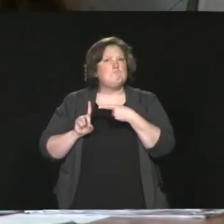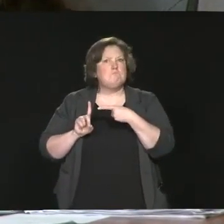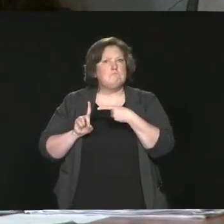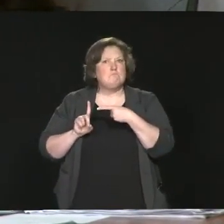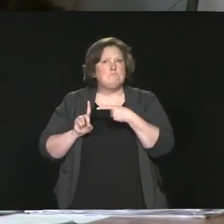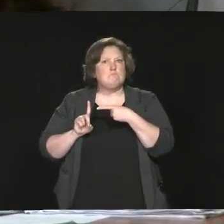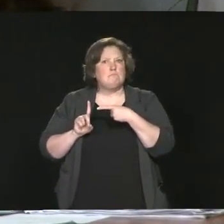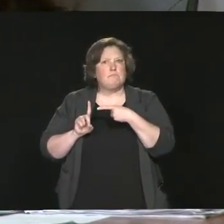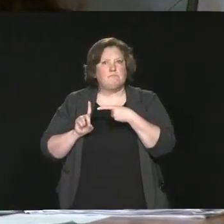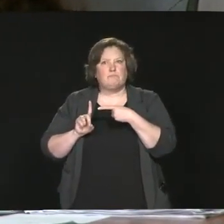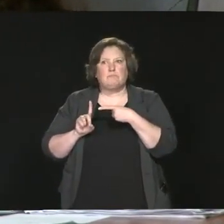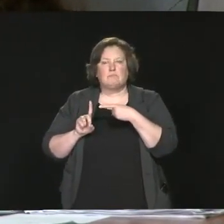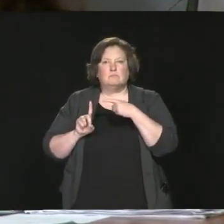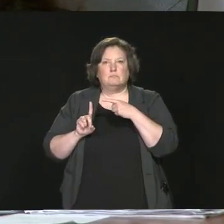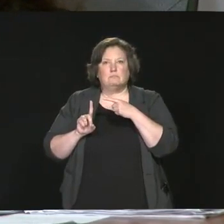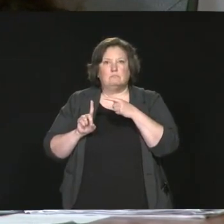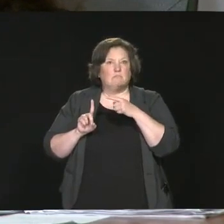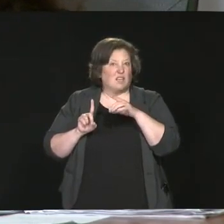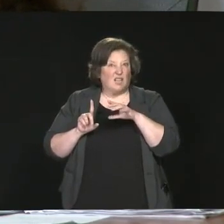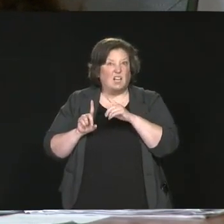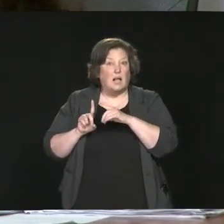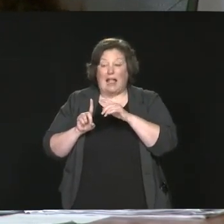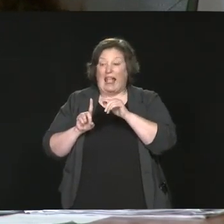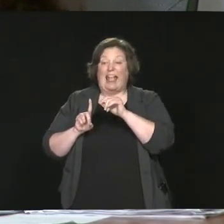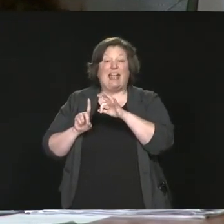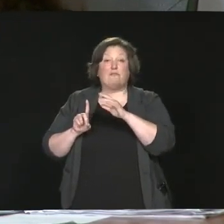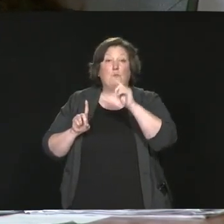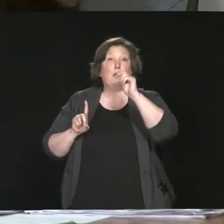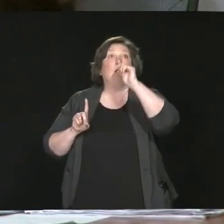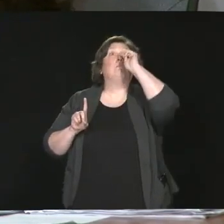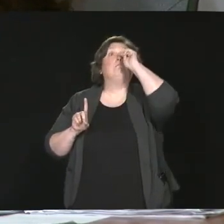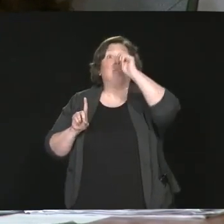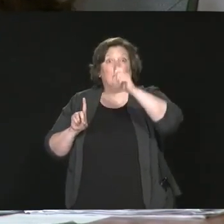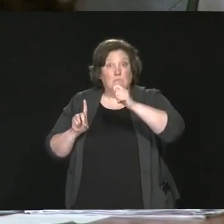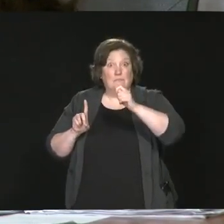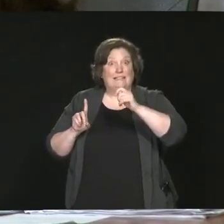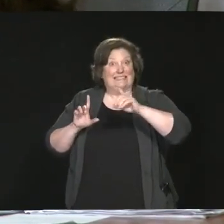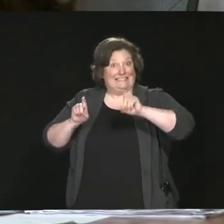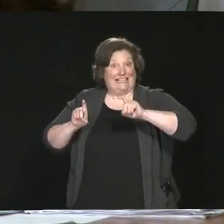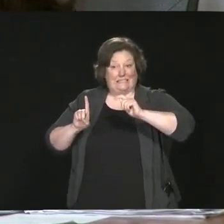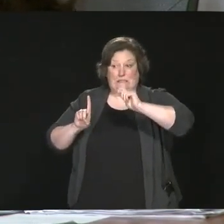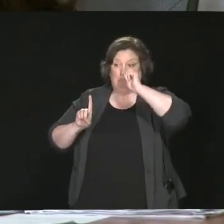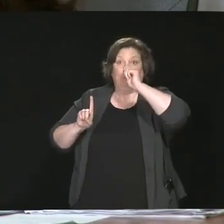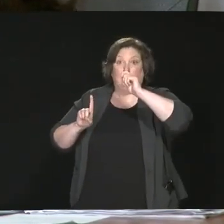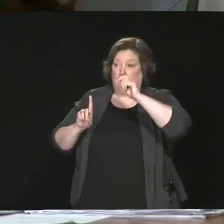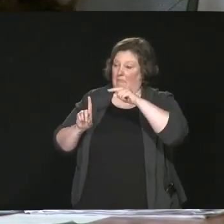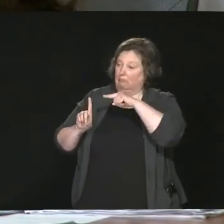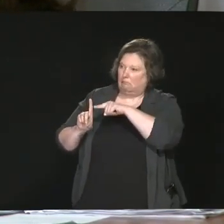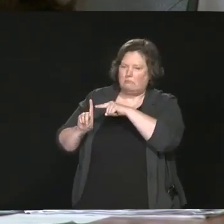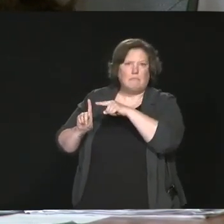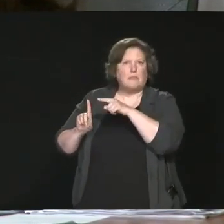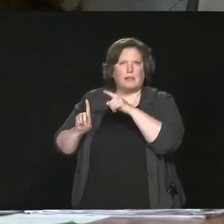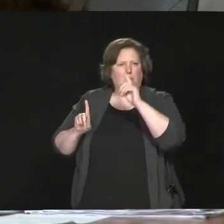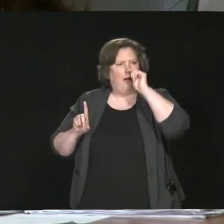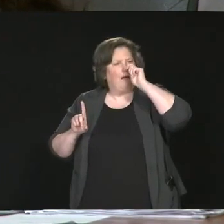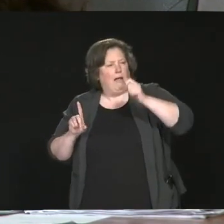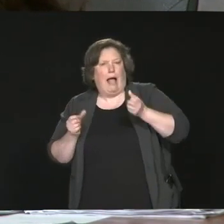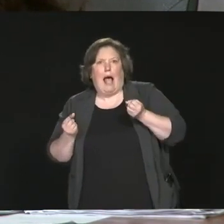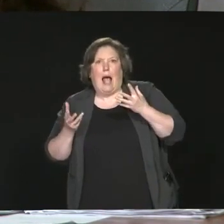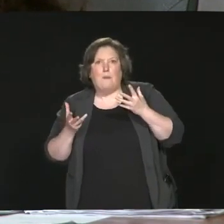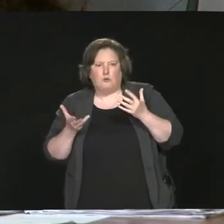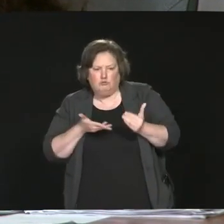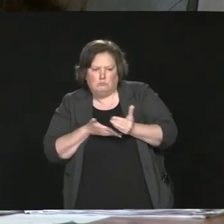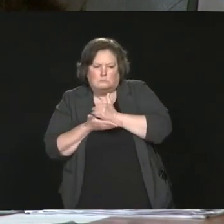the nose as people who are symptomatic. And this, together with some of the information